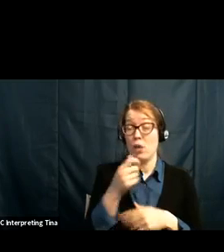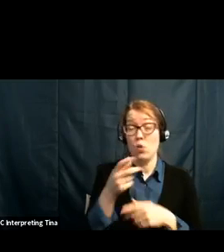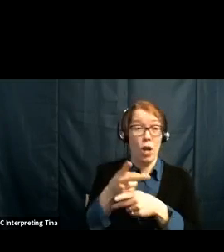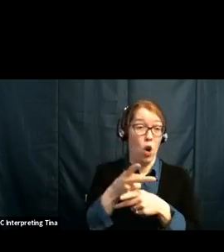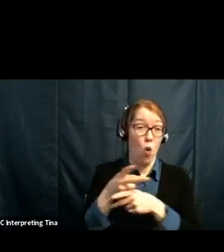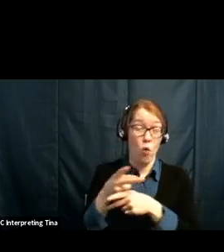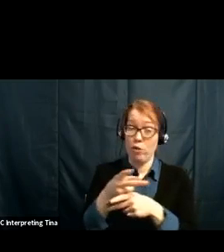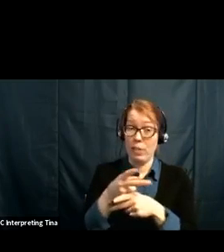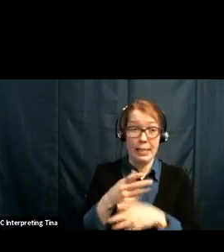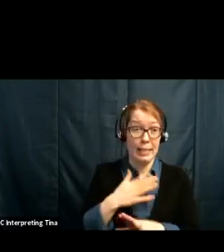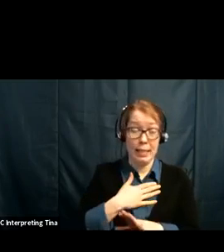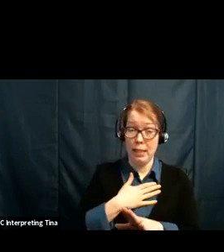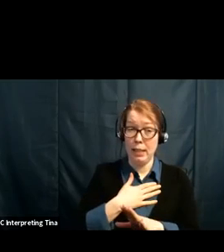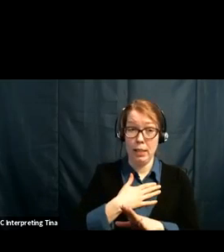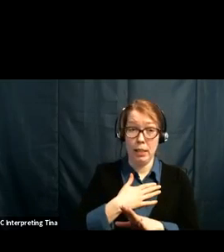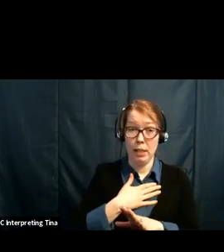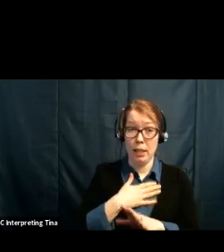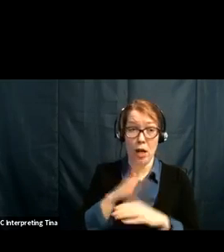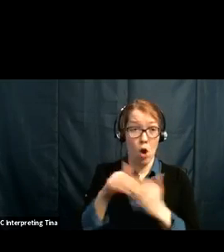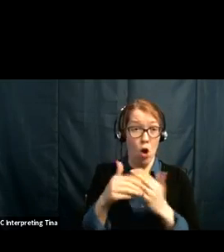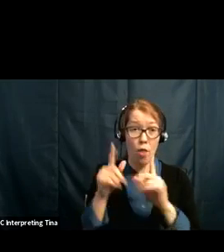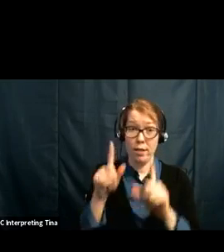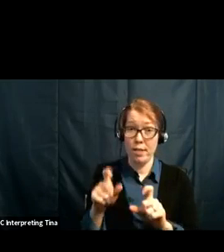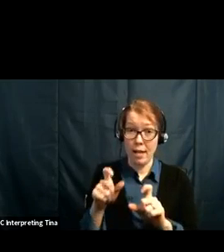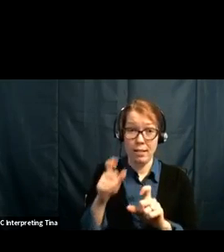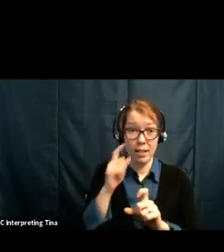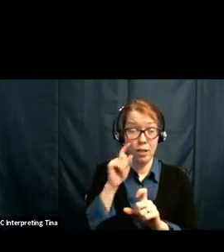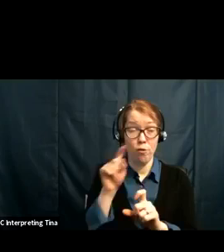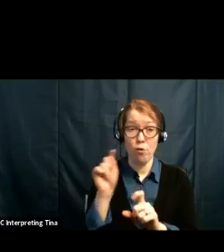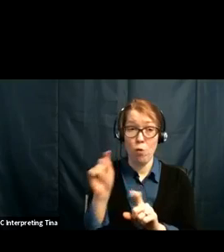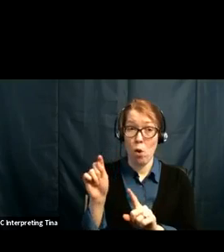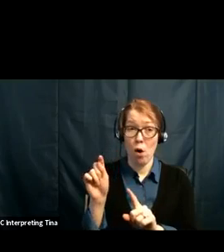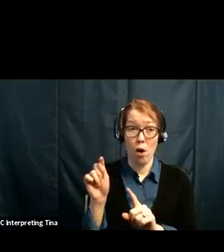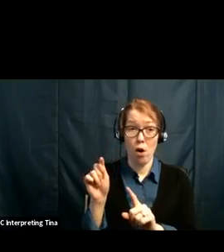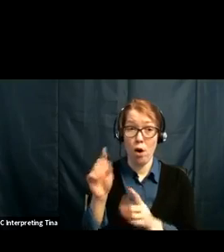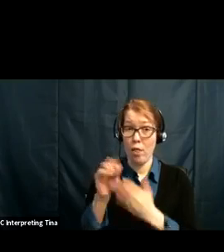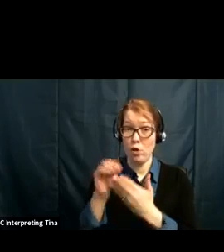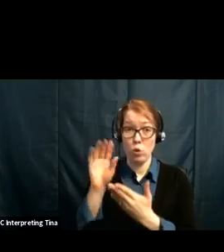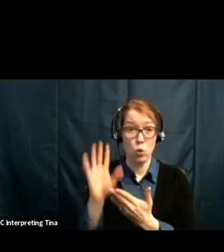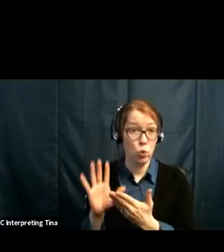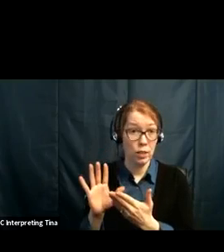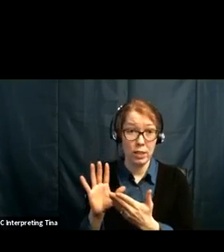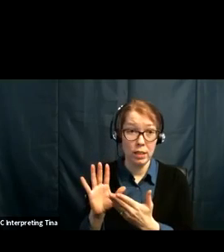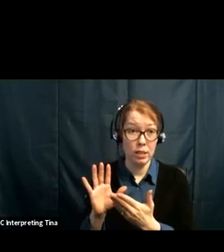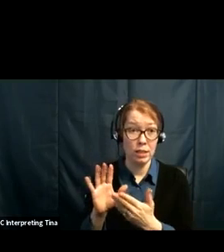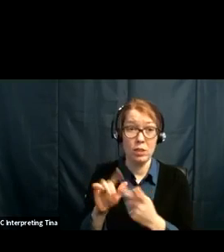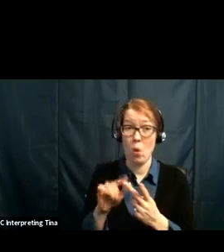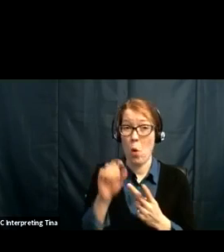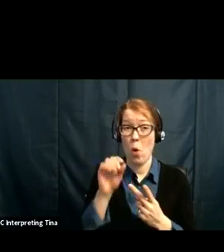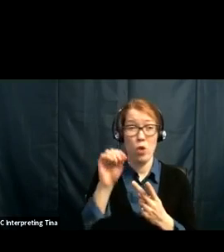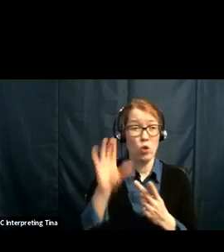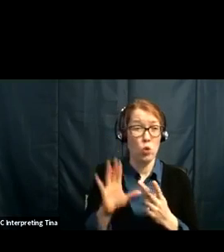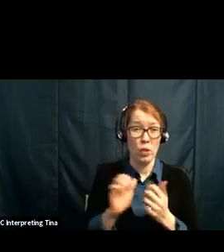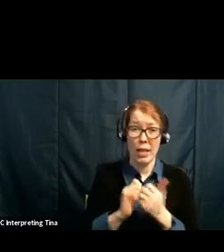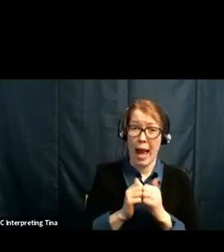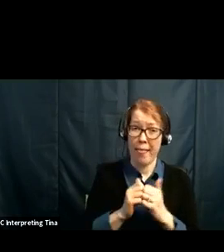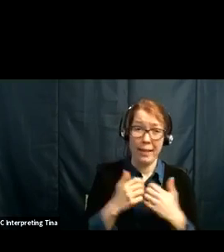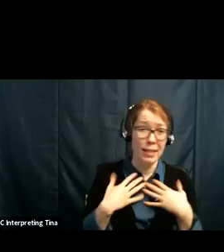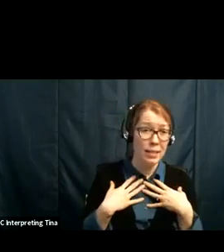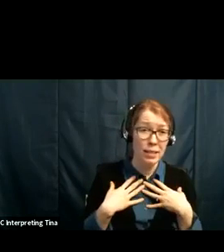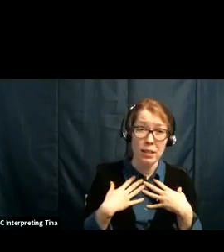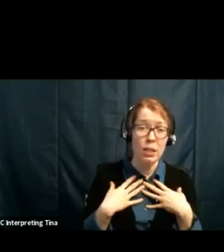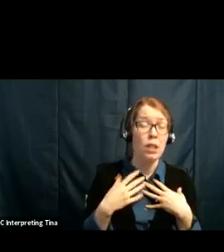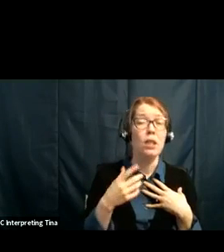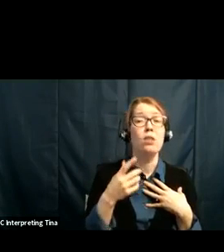oversee all the testing for the students nor the student athletes. The